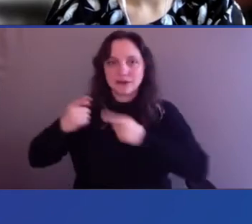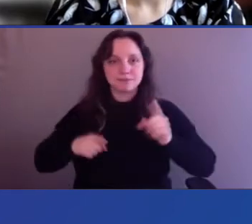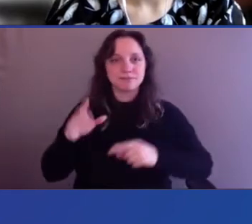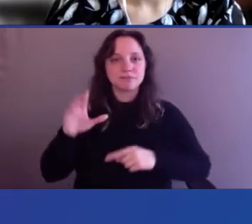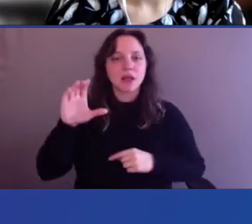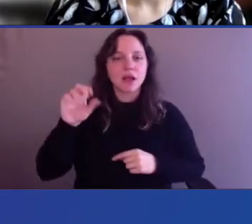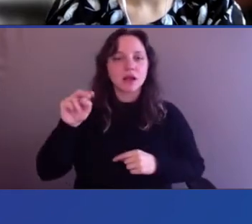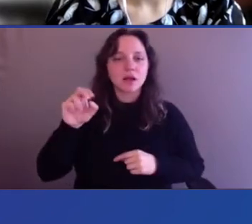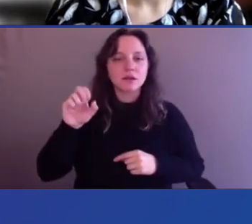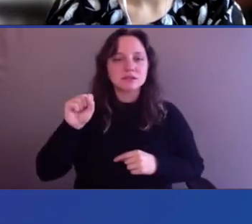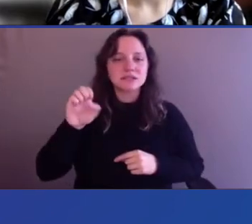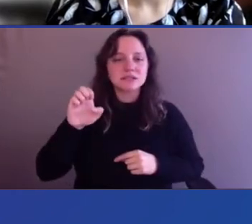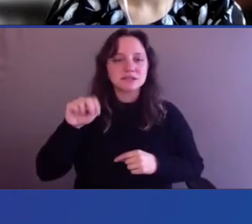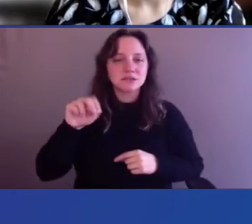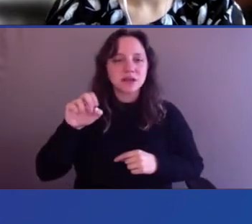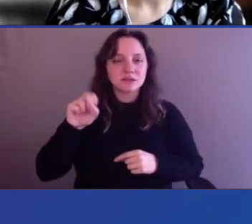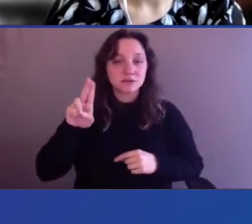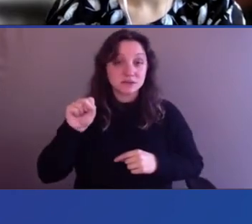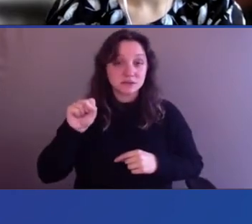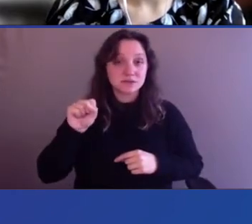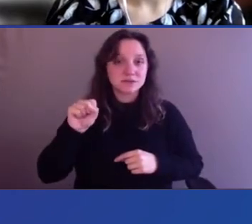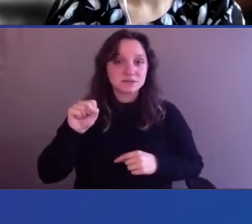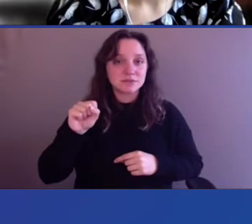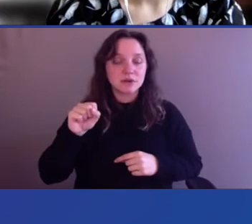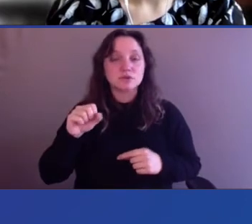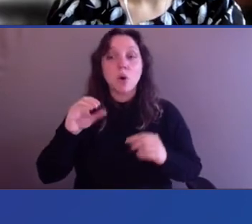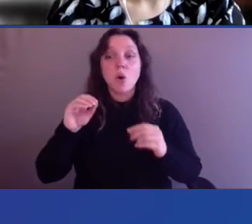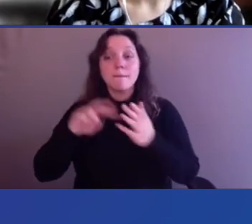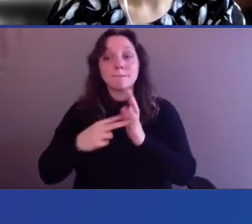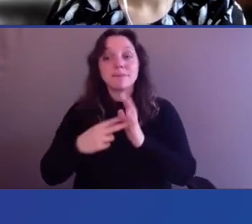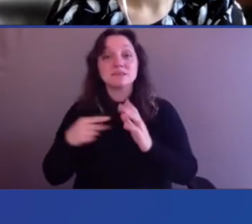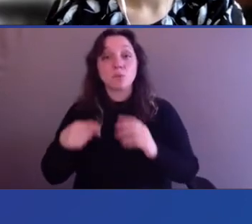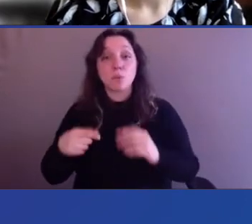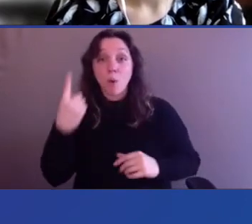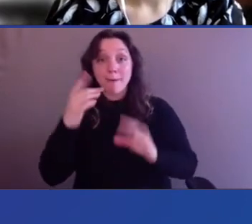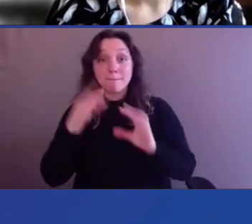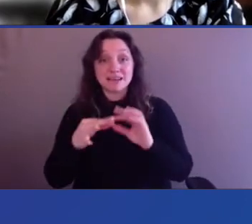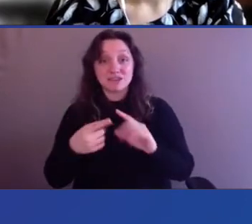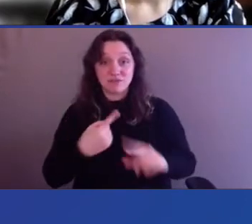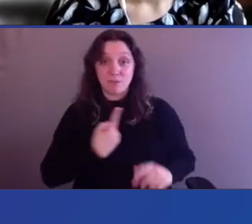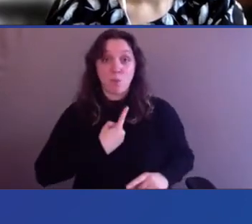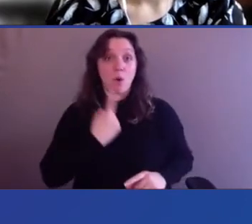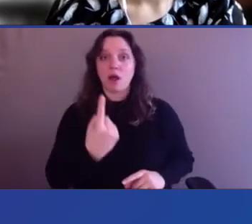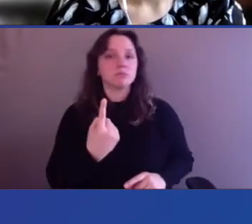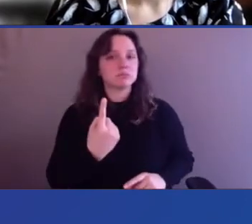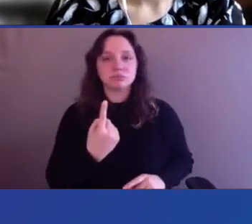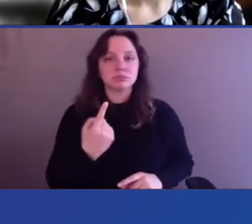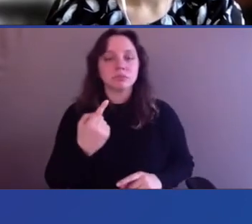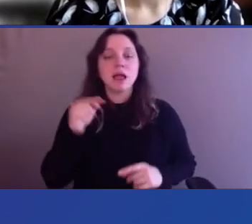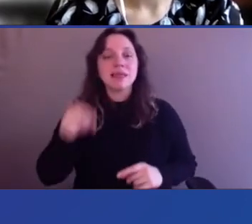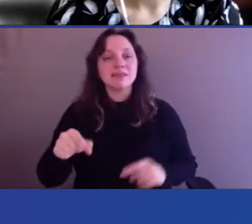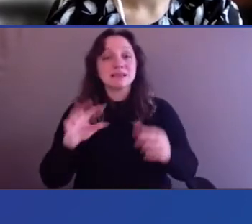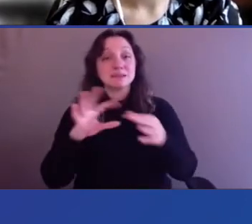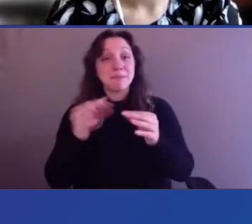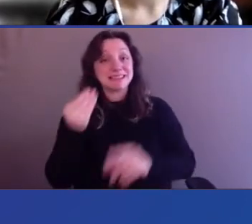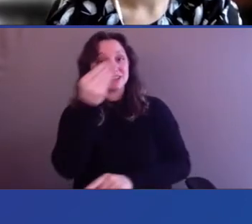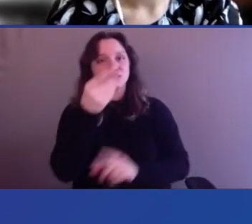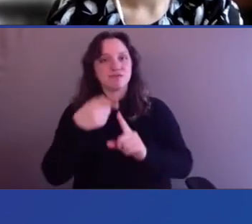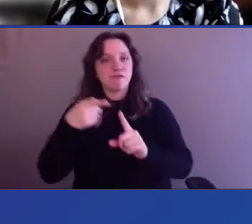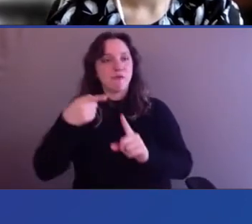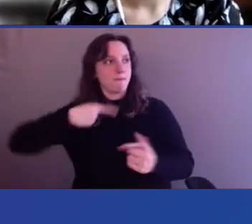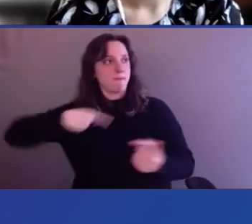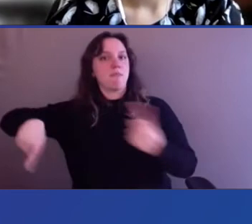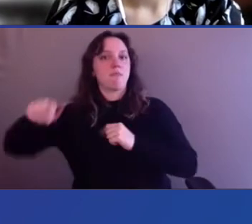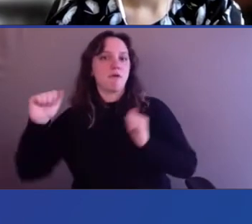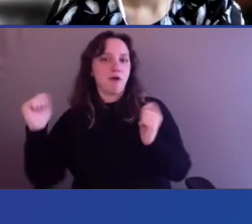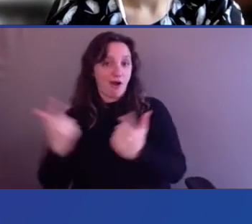message, you see, from the community to who they want to carry to. And there's two, when